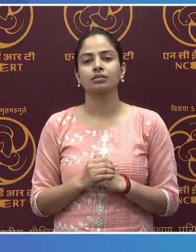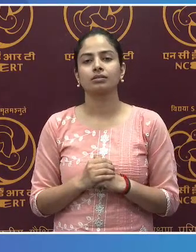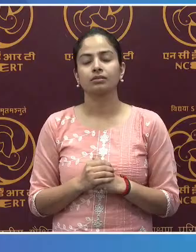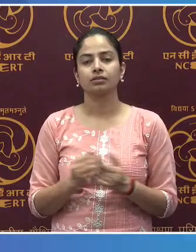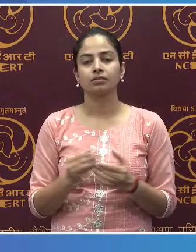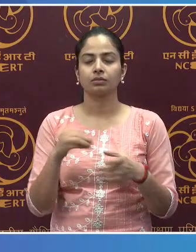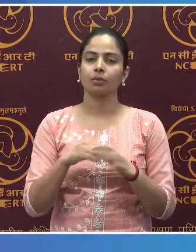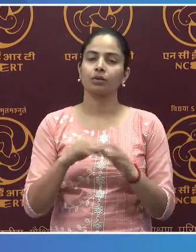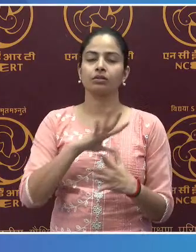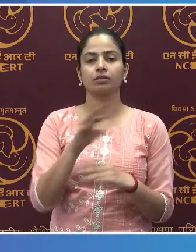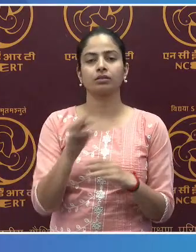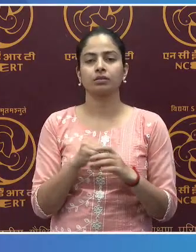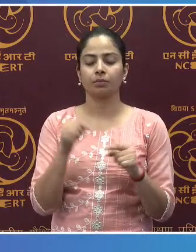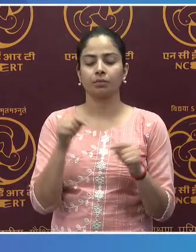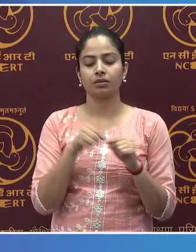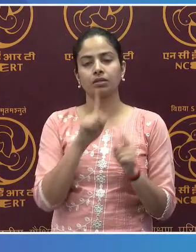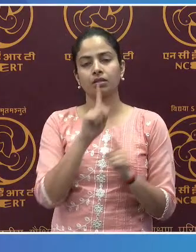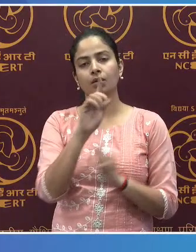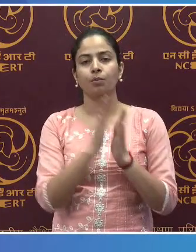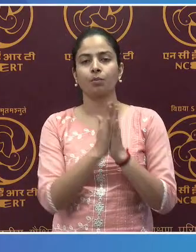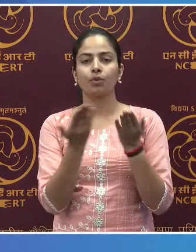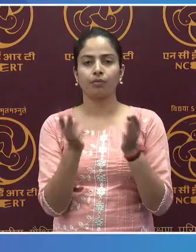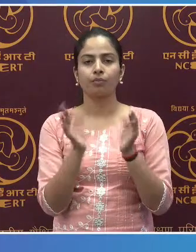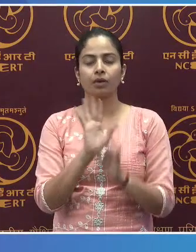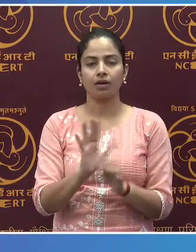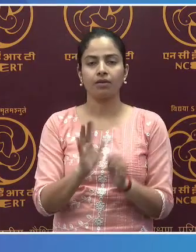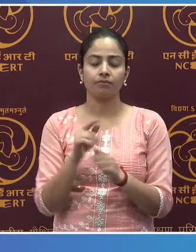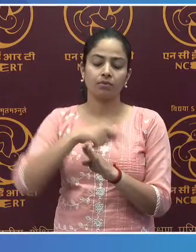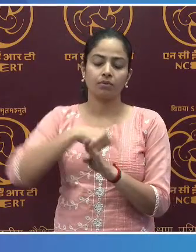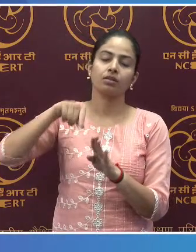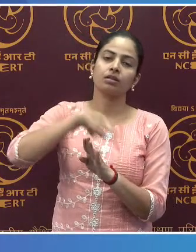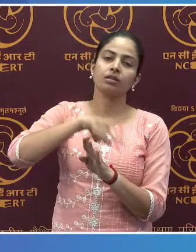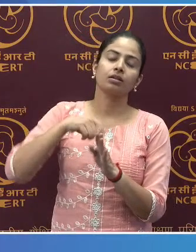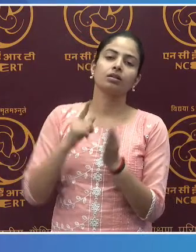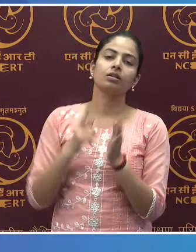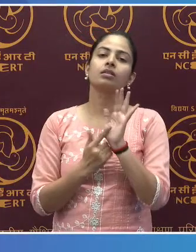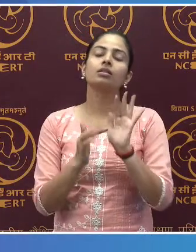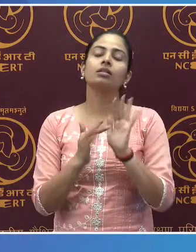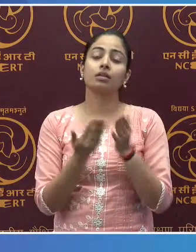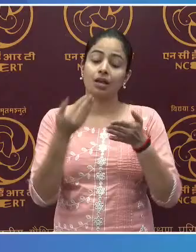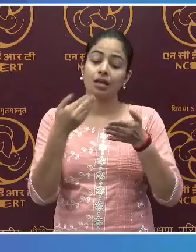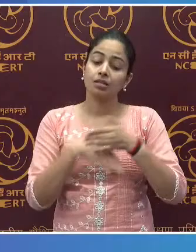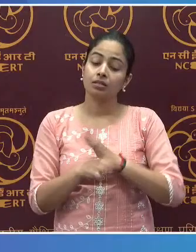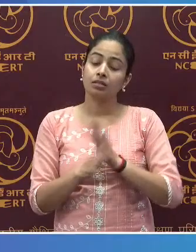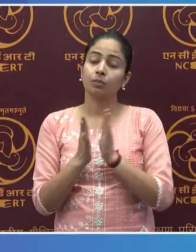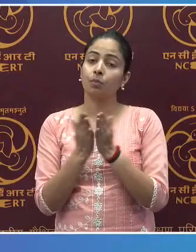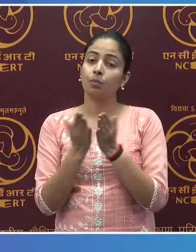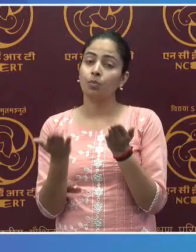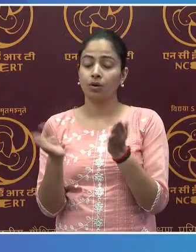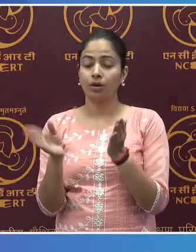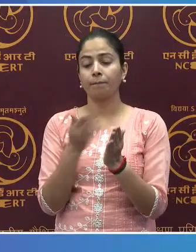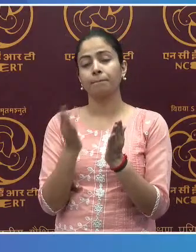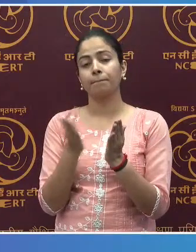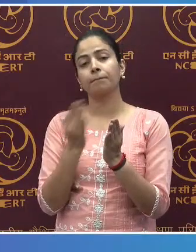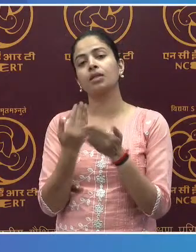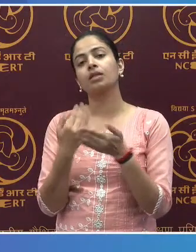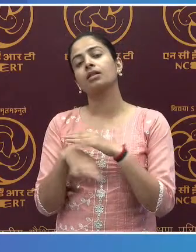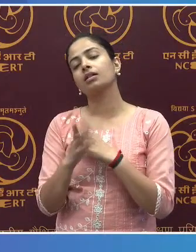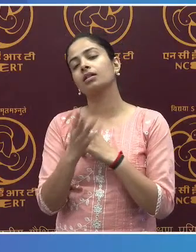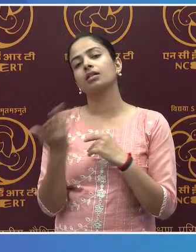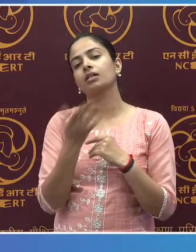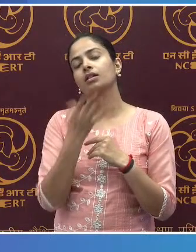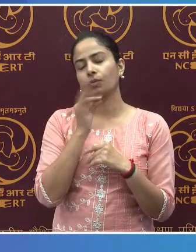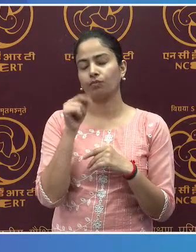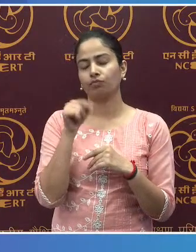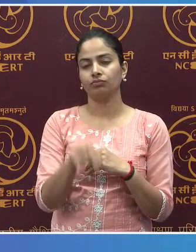from now. So we can say that the book really, the cover really depicts what is given in the particular book. So that's really very